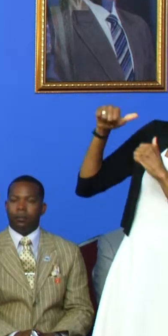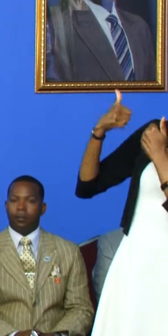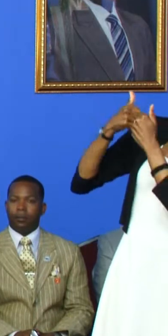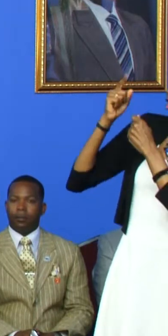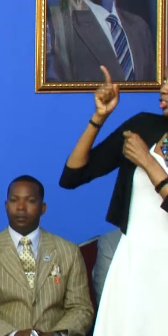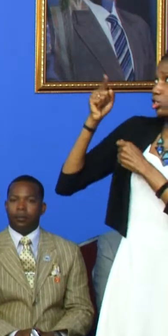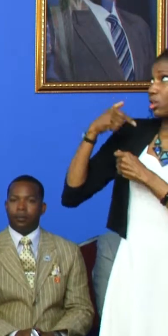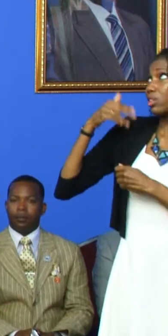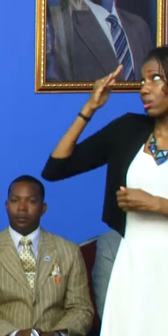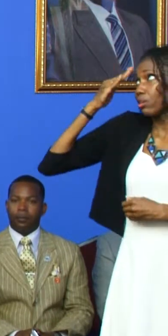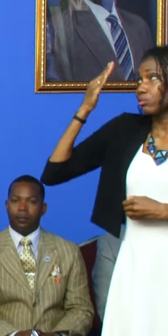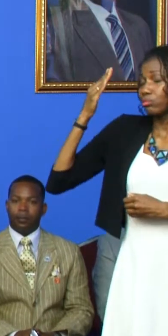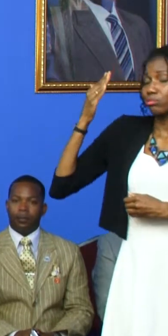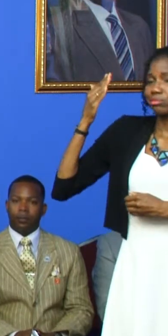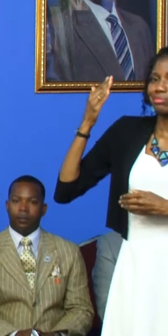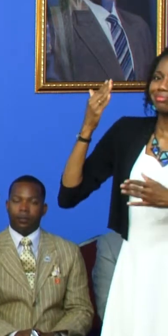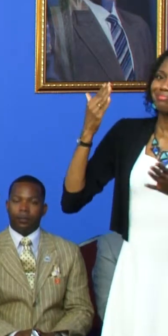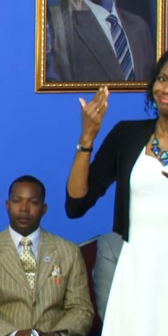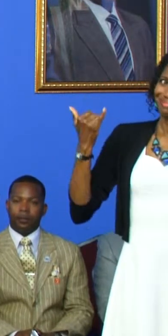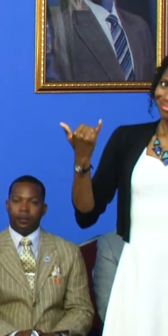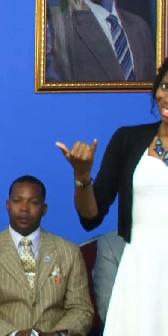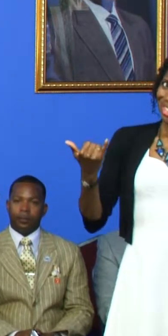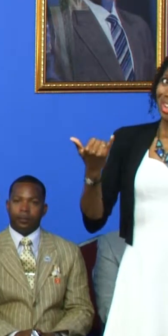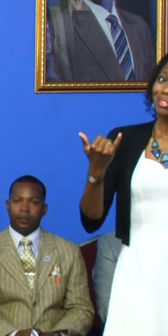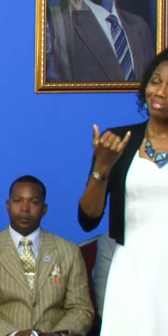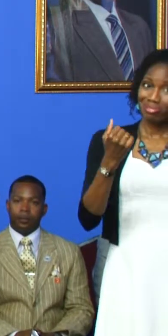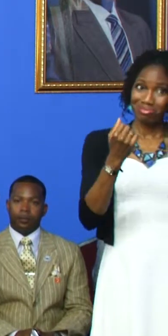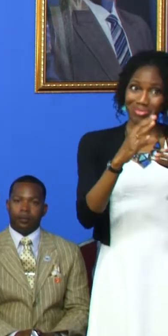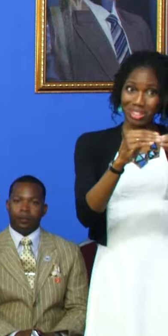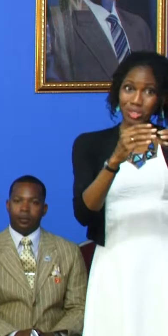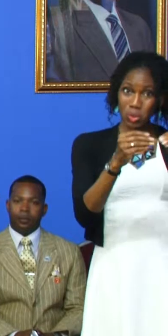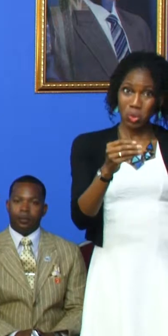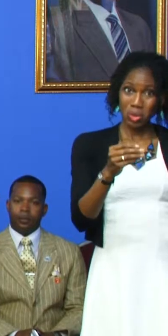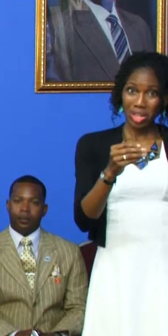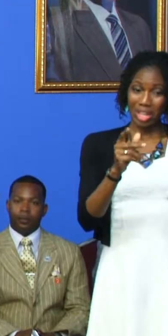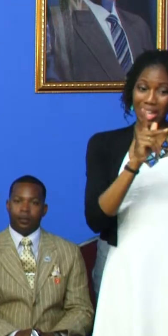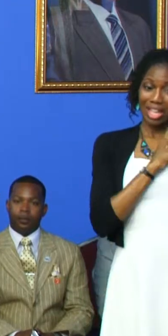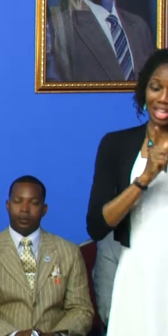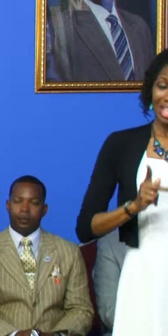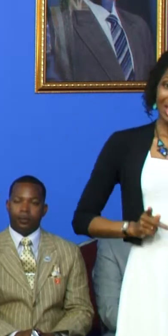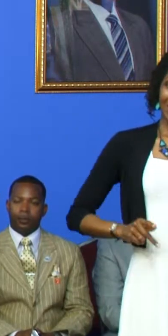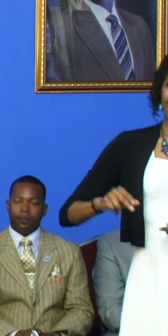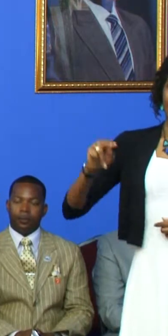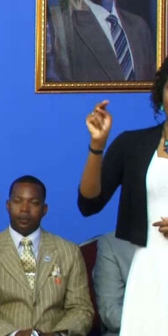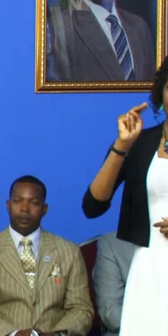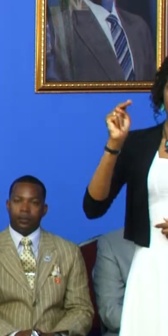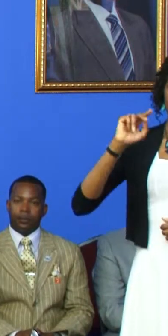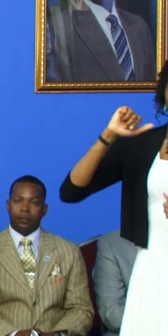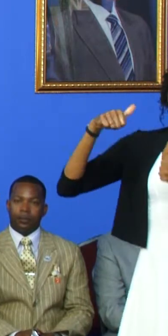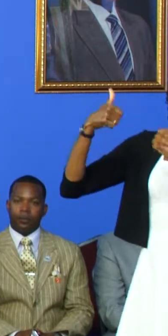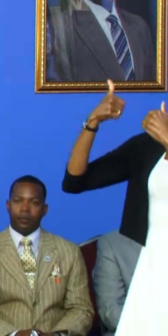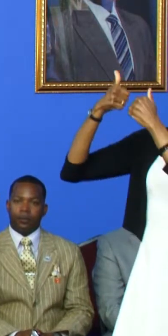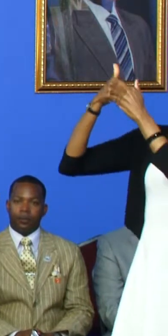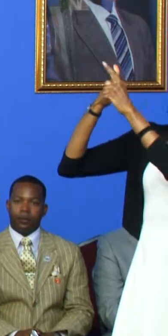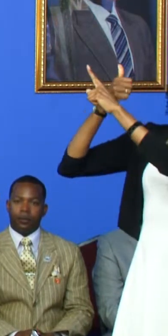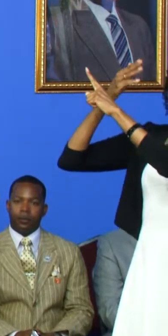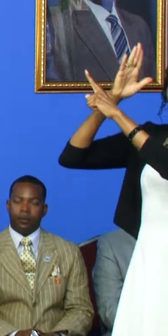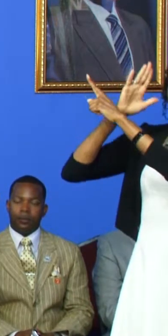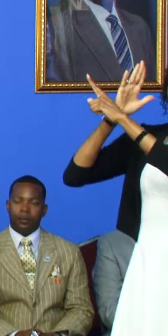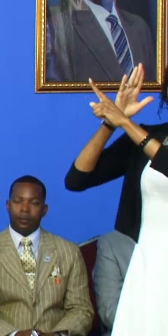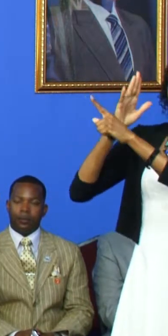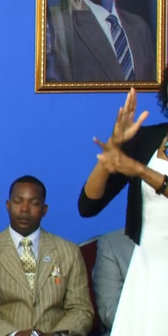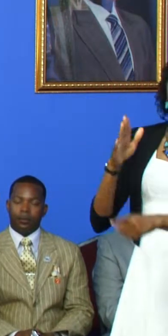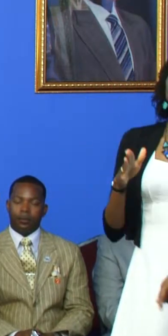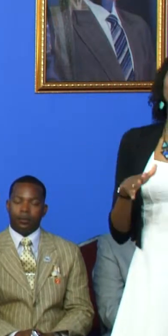So he challenged the sovereignty of God. And he said, I